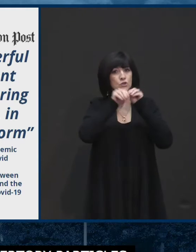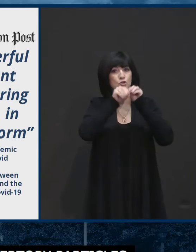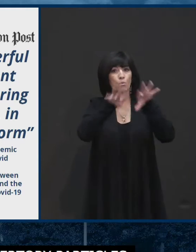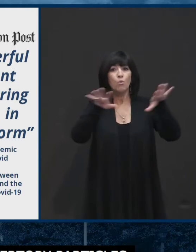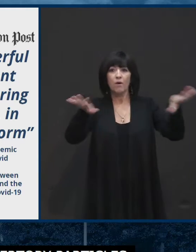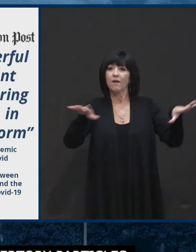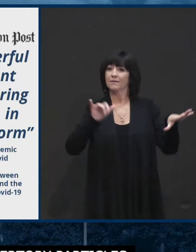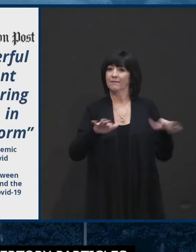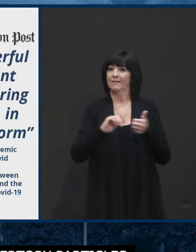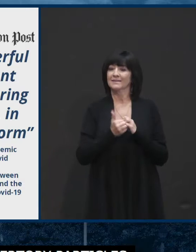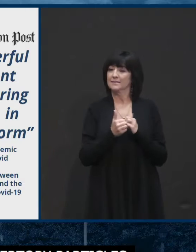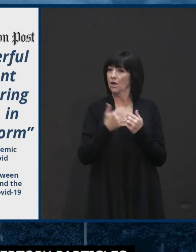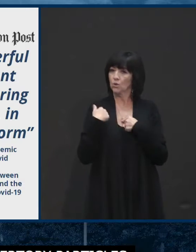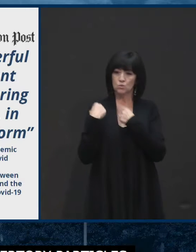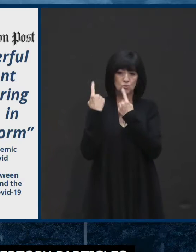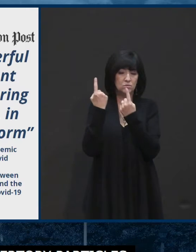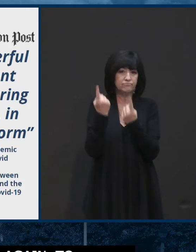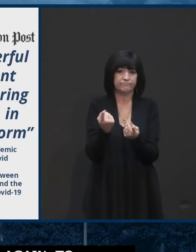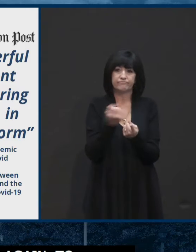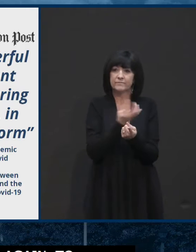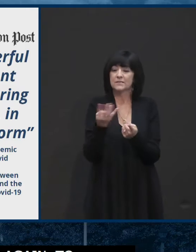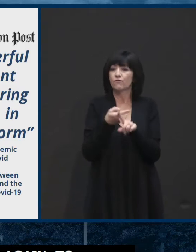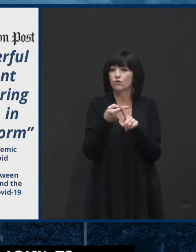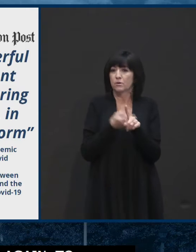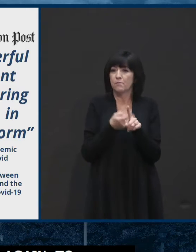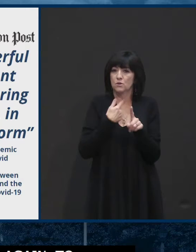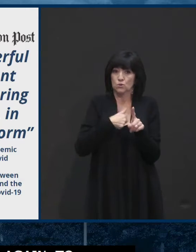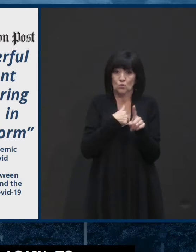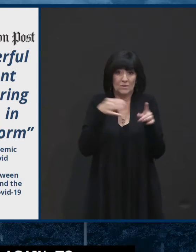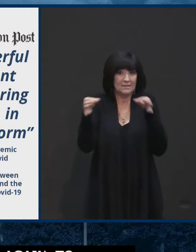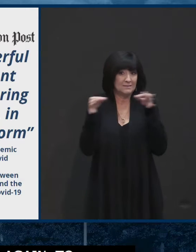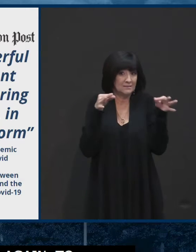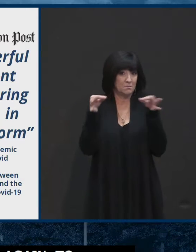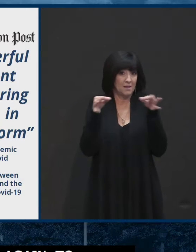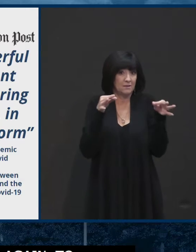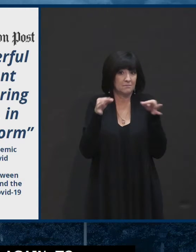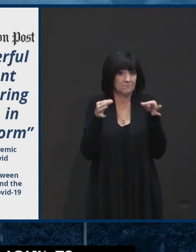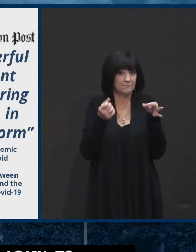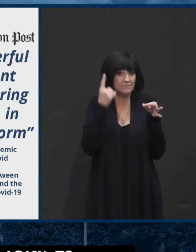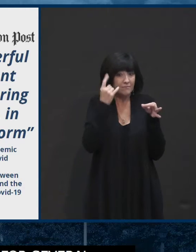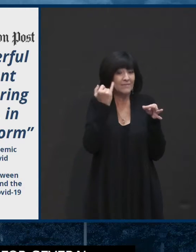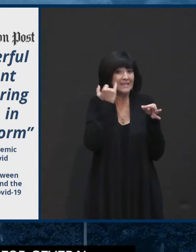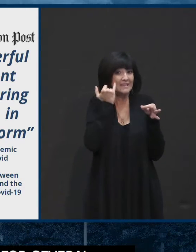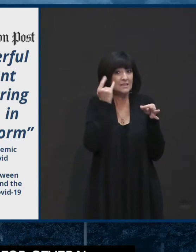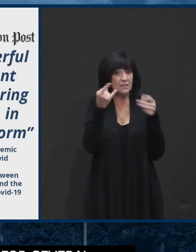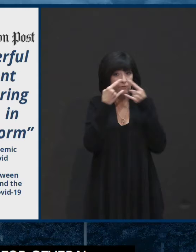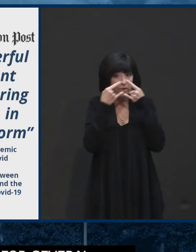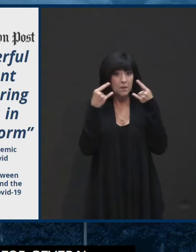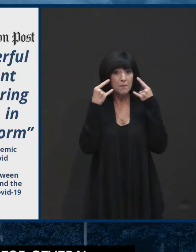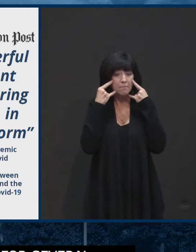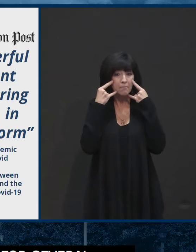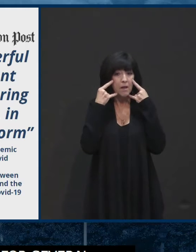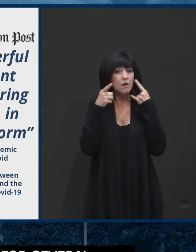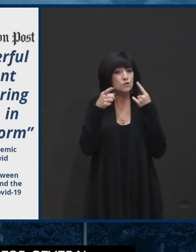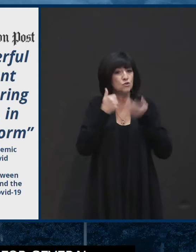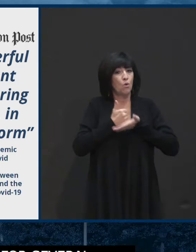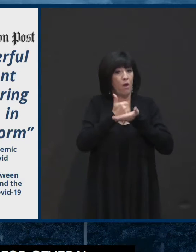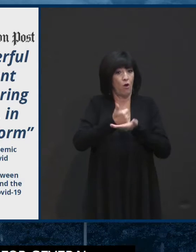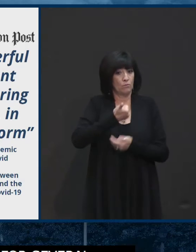months, that if you wear a mask, you're helping all of us